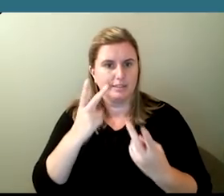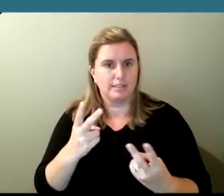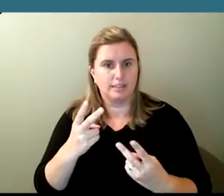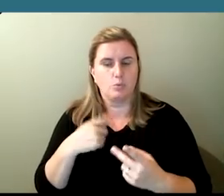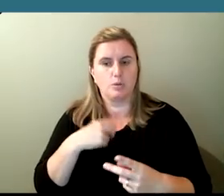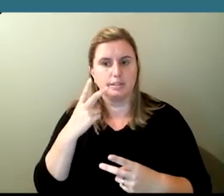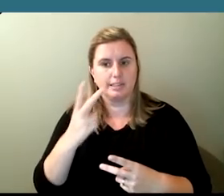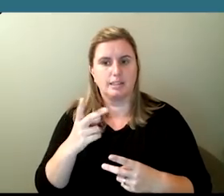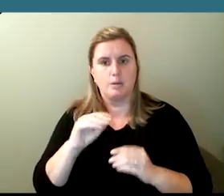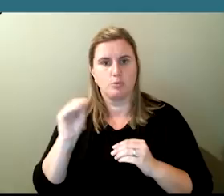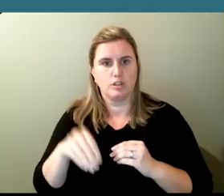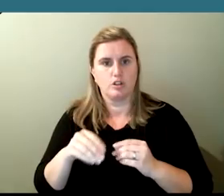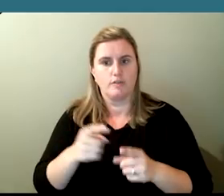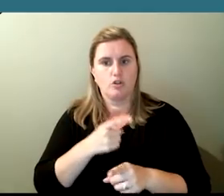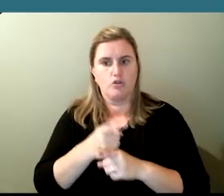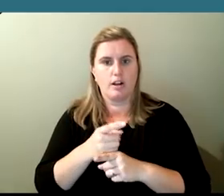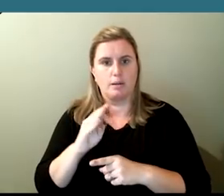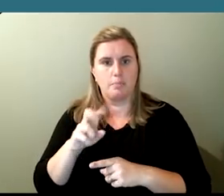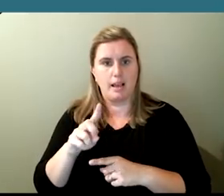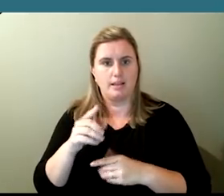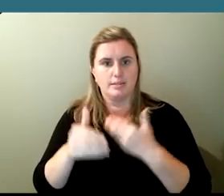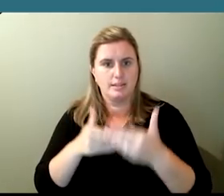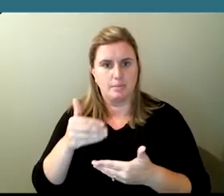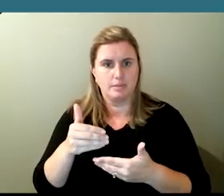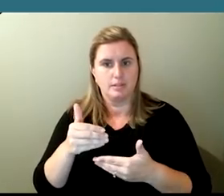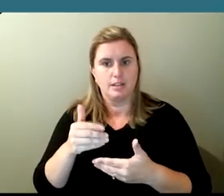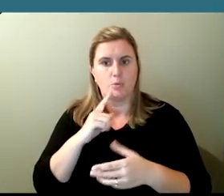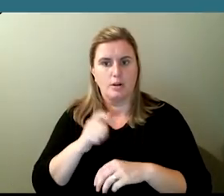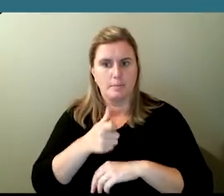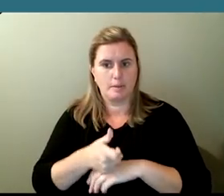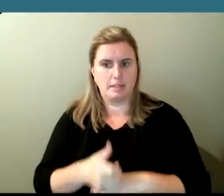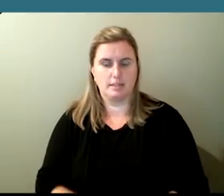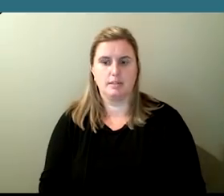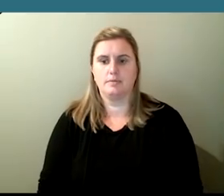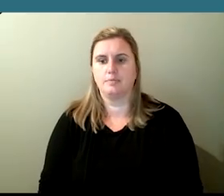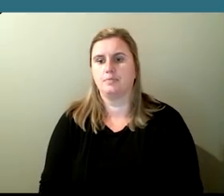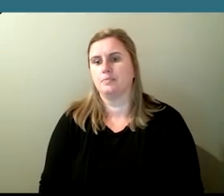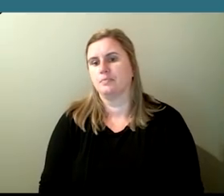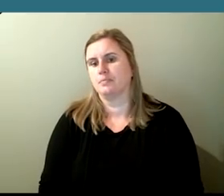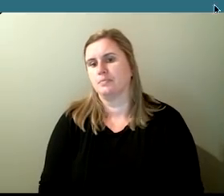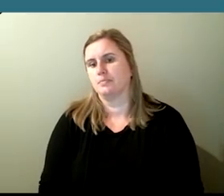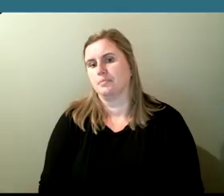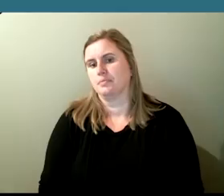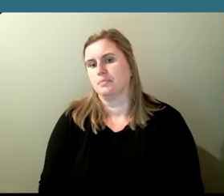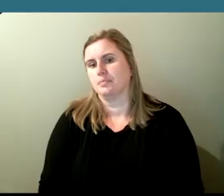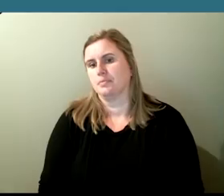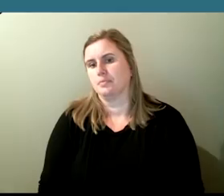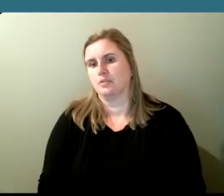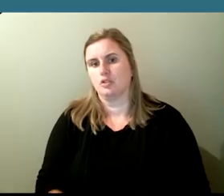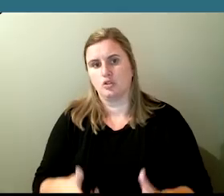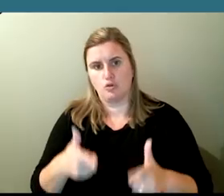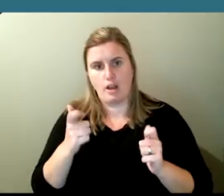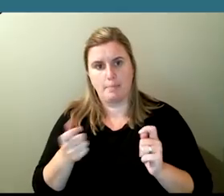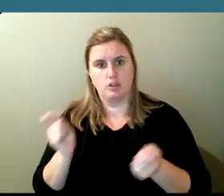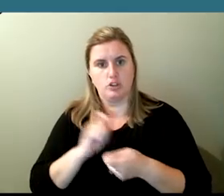seeing here is the percentage of correct NAND steps correctly implemented. So again, across participants, there is a rapid change in level